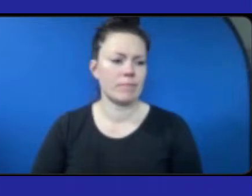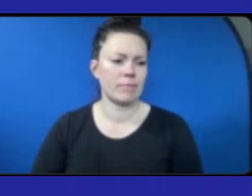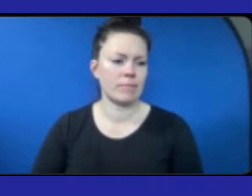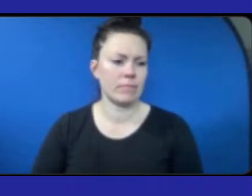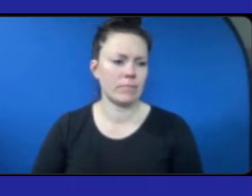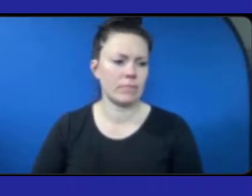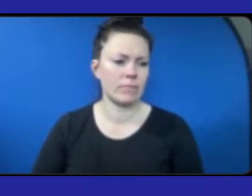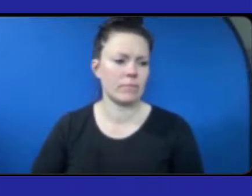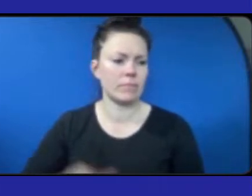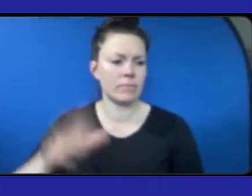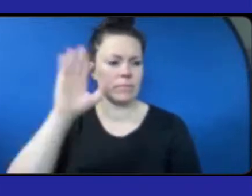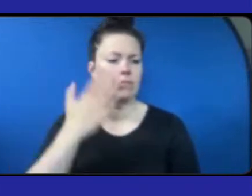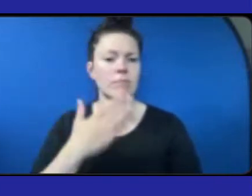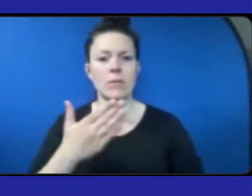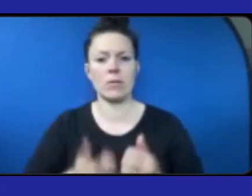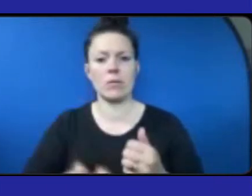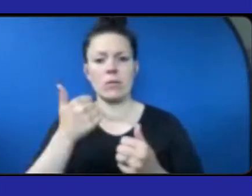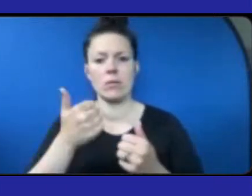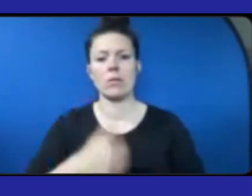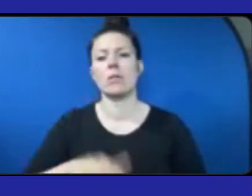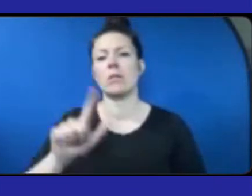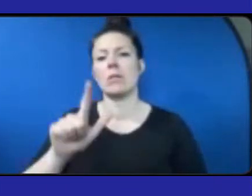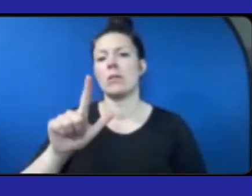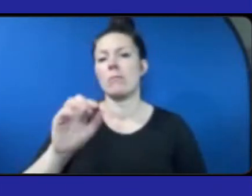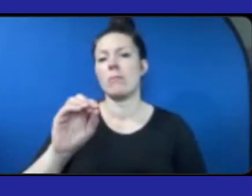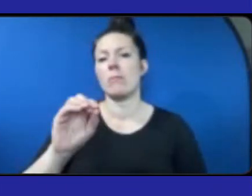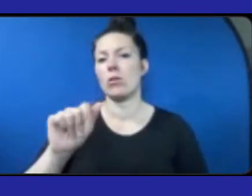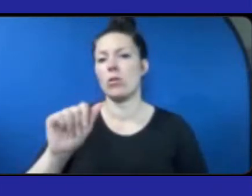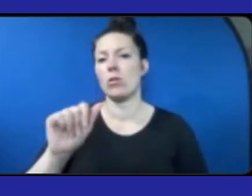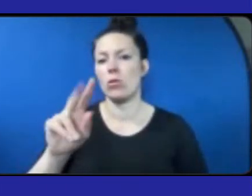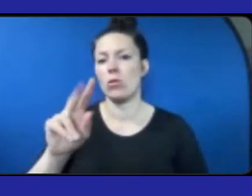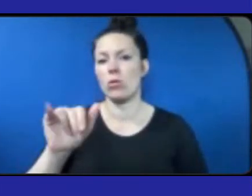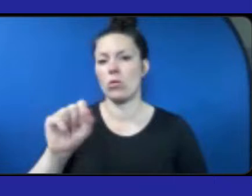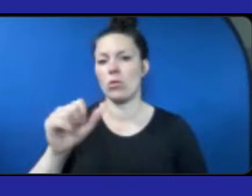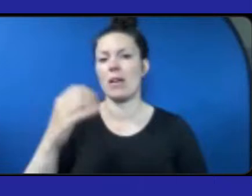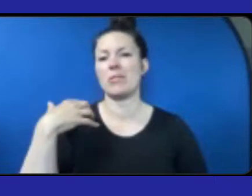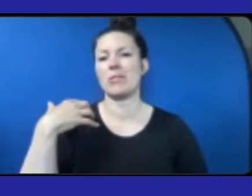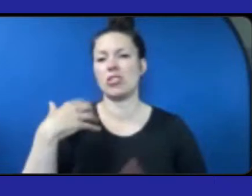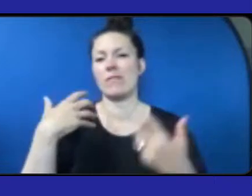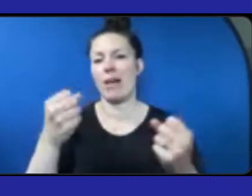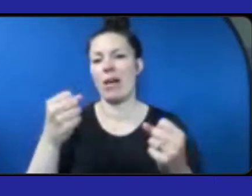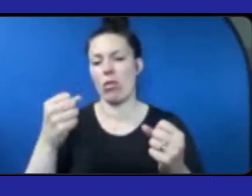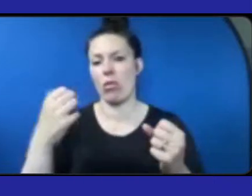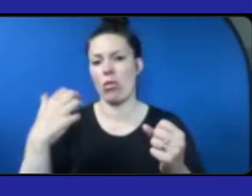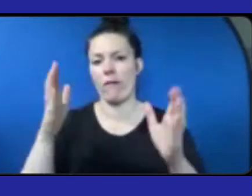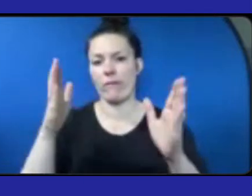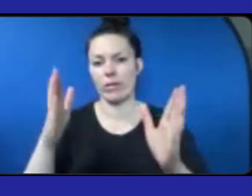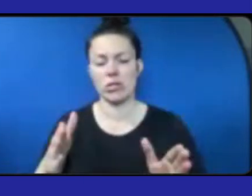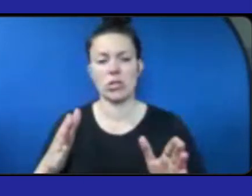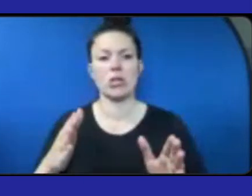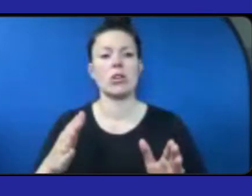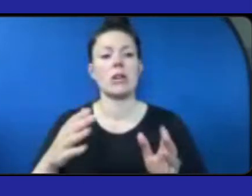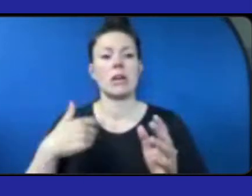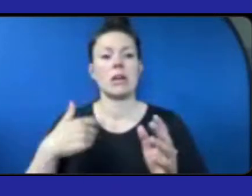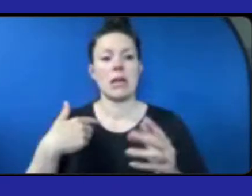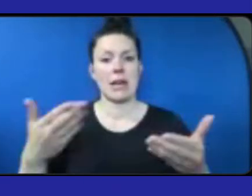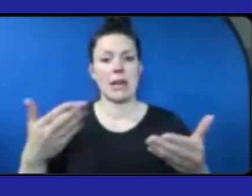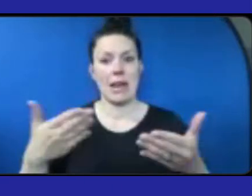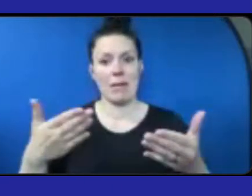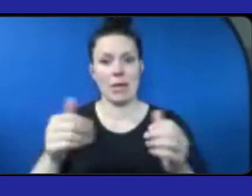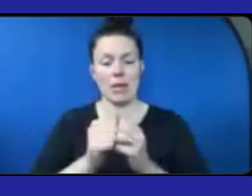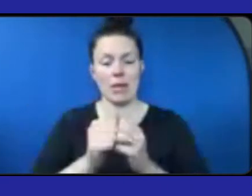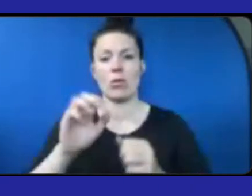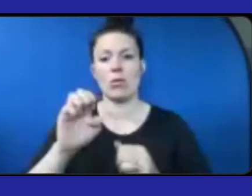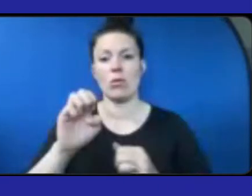Hi, good morning, everyone. My name is Nicola Davis. I'm the Chief Pop Health Officer, and I'm joined here by Emily